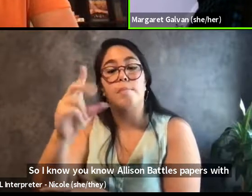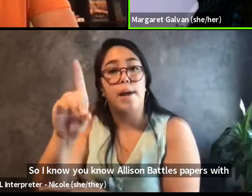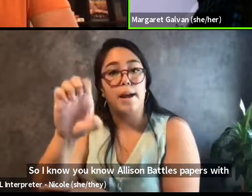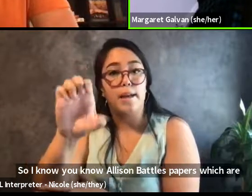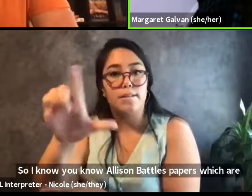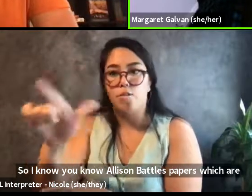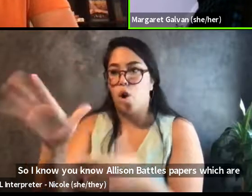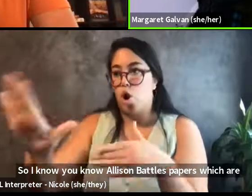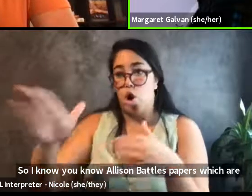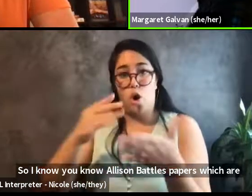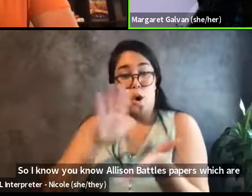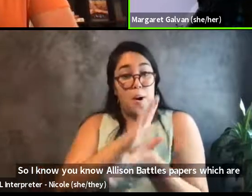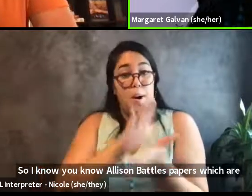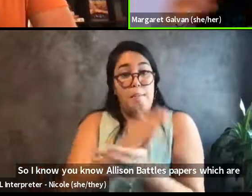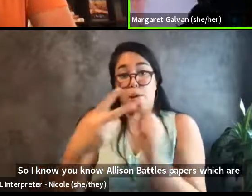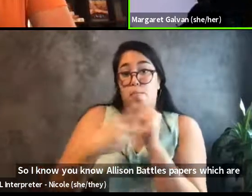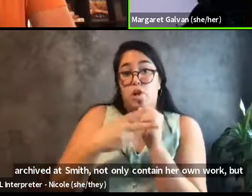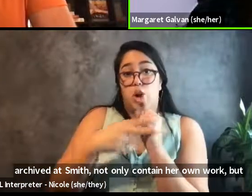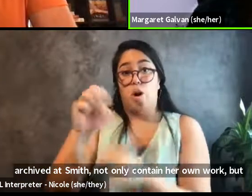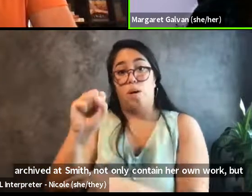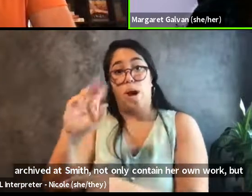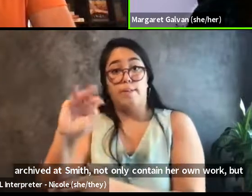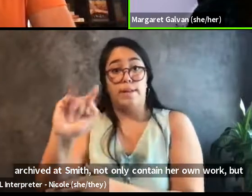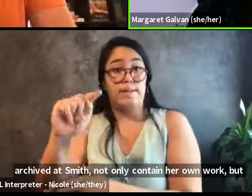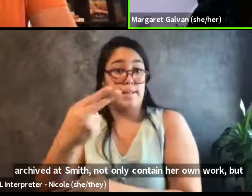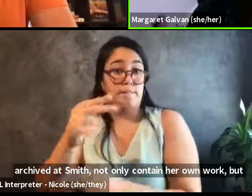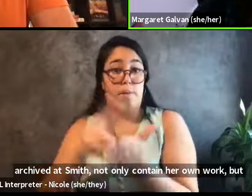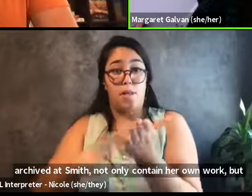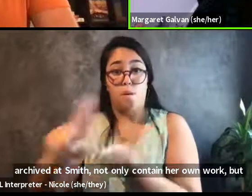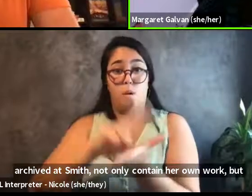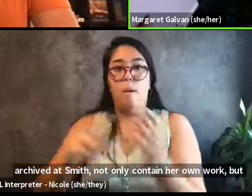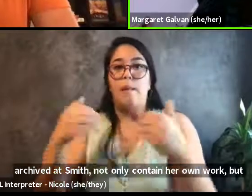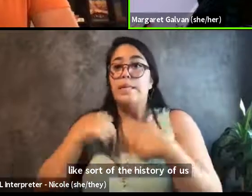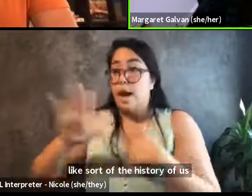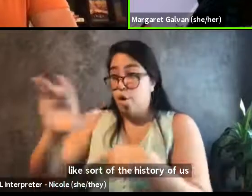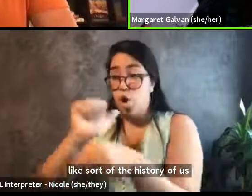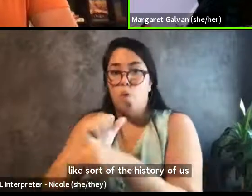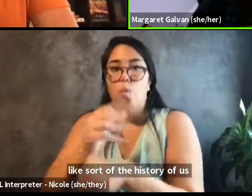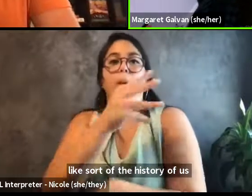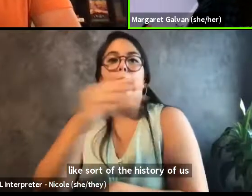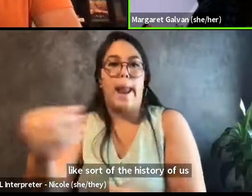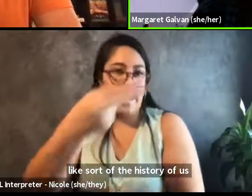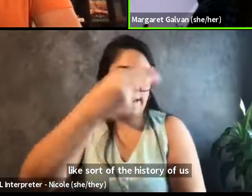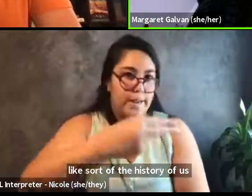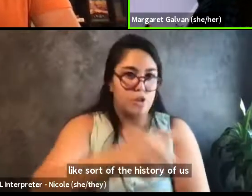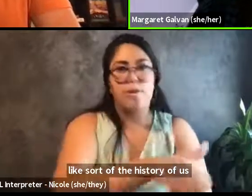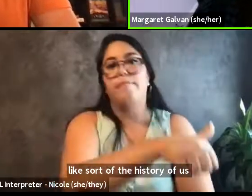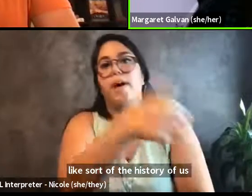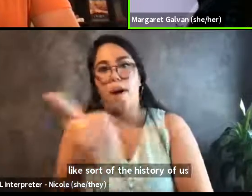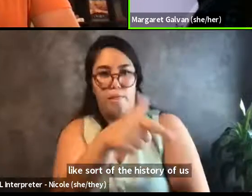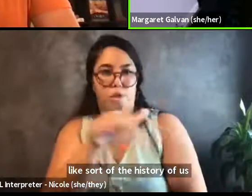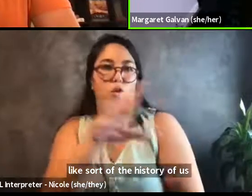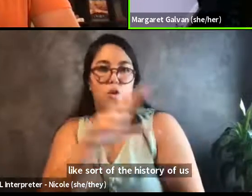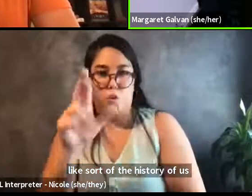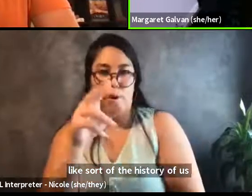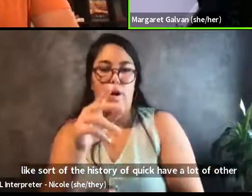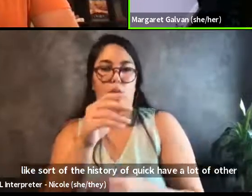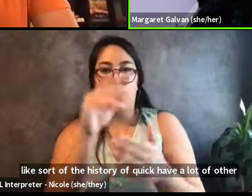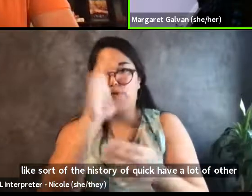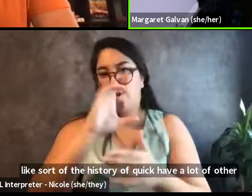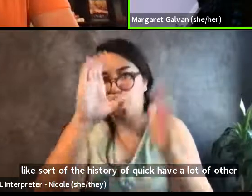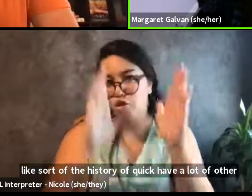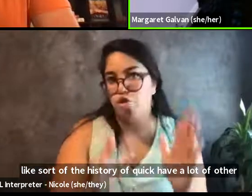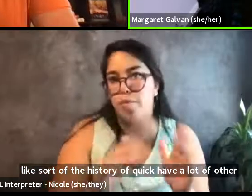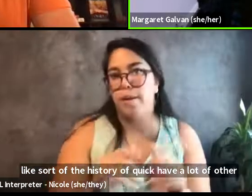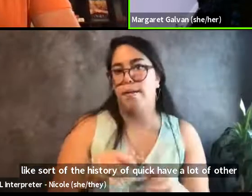contain her own work, but the, like sort of the history of queer of, of a lot of other queer cartoonists, right. Um, in terms of what